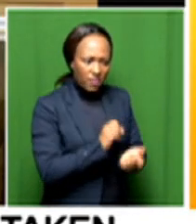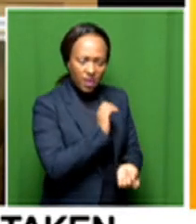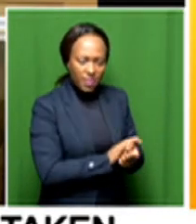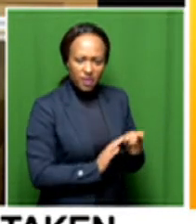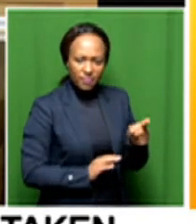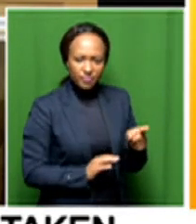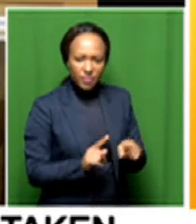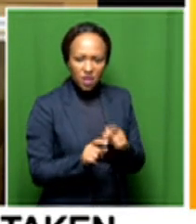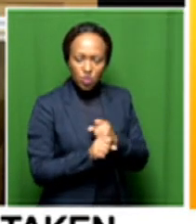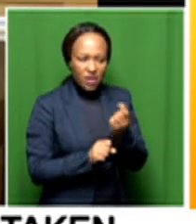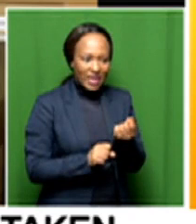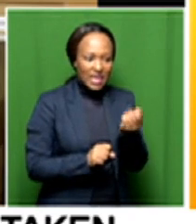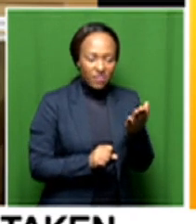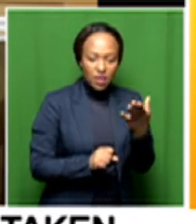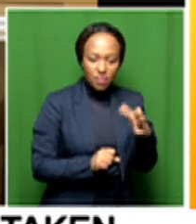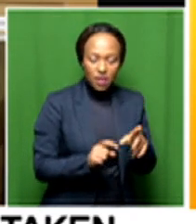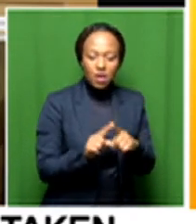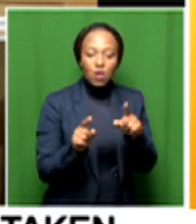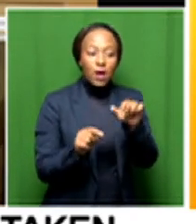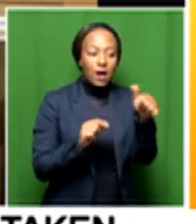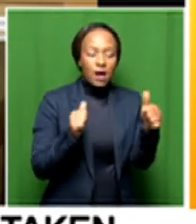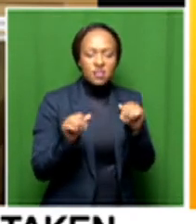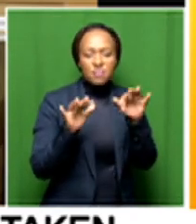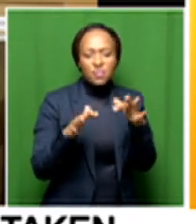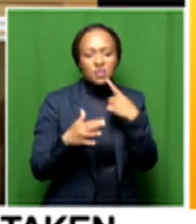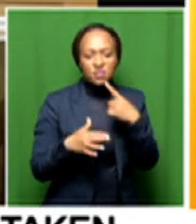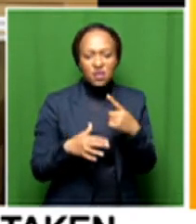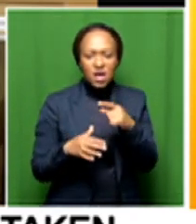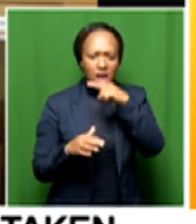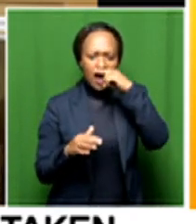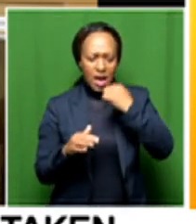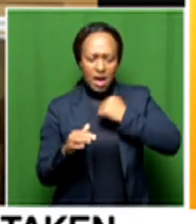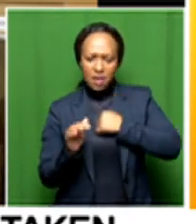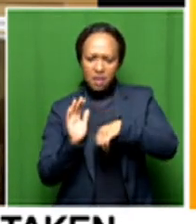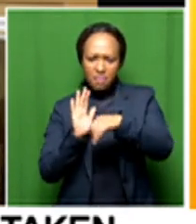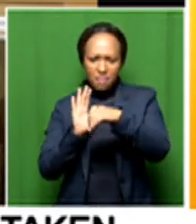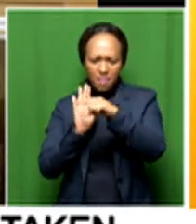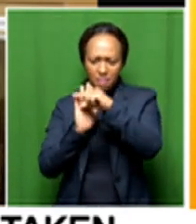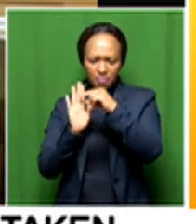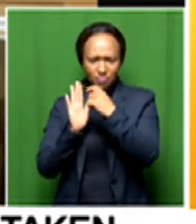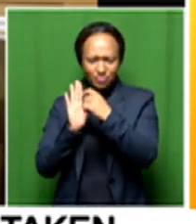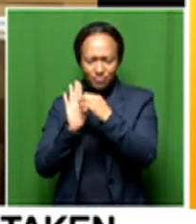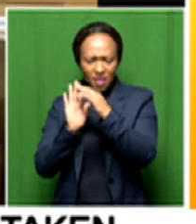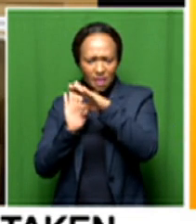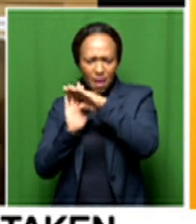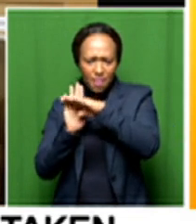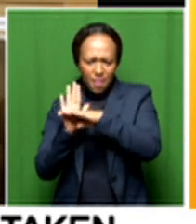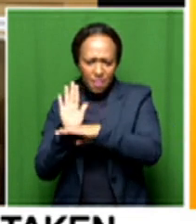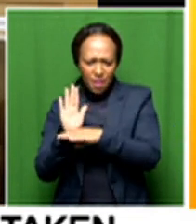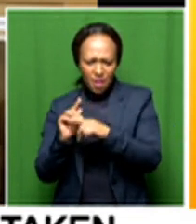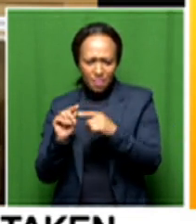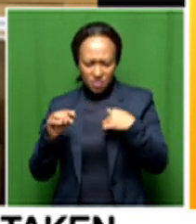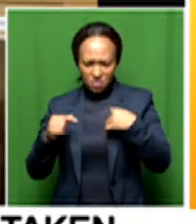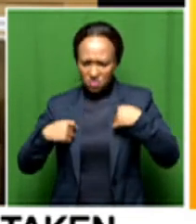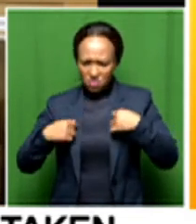this was not given to him. But there are other people that have said their names have been on the list, that they are beneficiaries, and yet they say